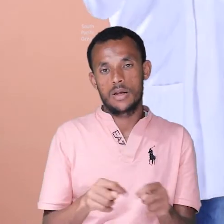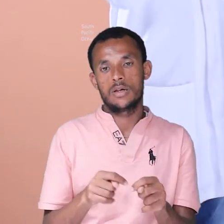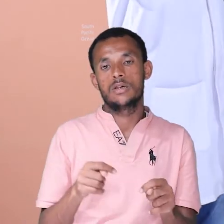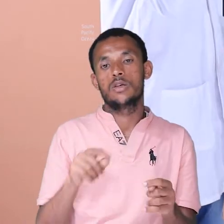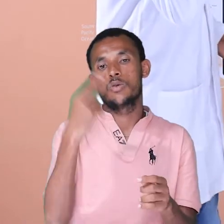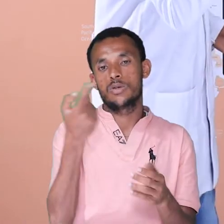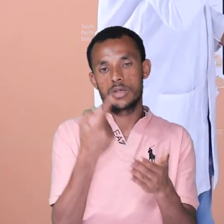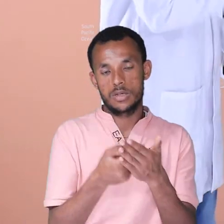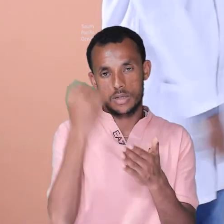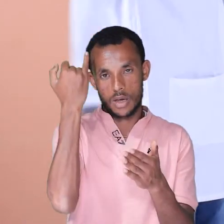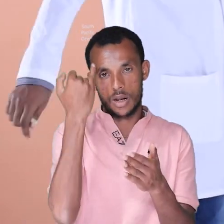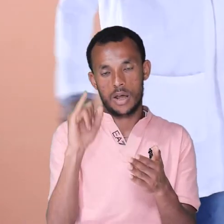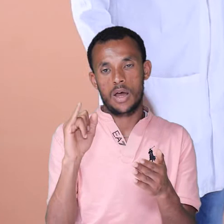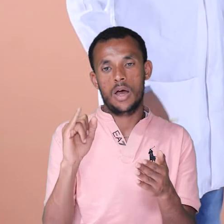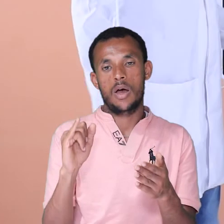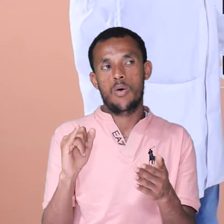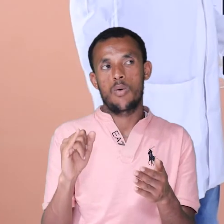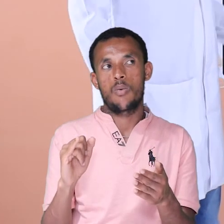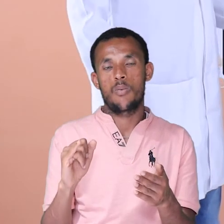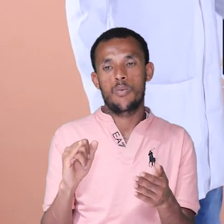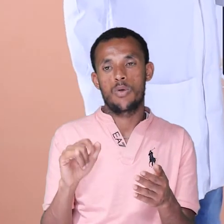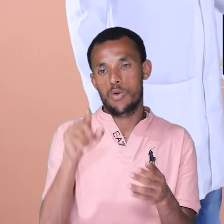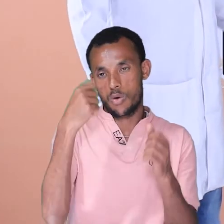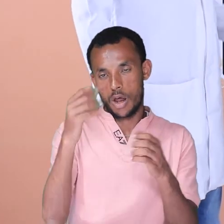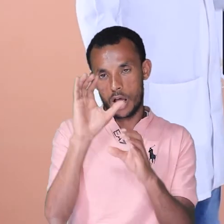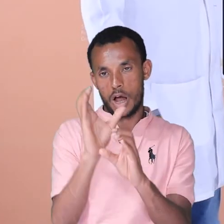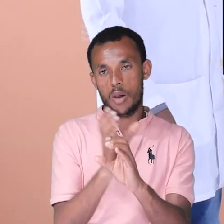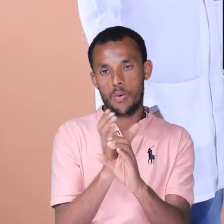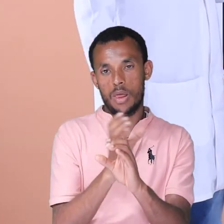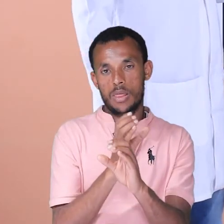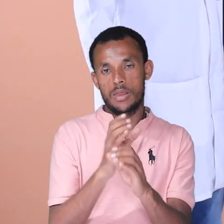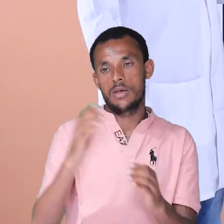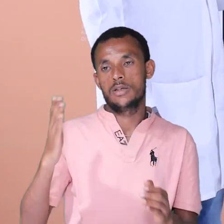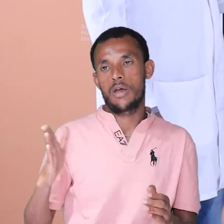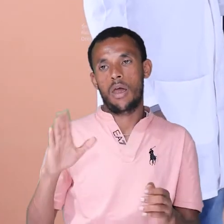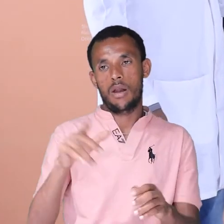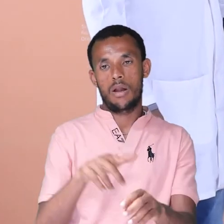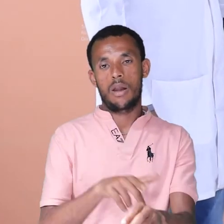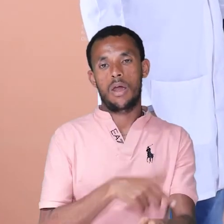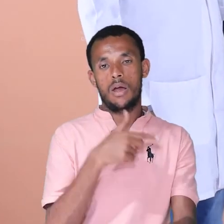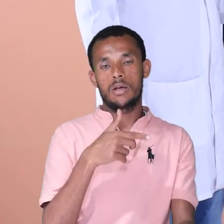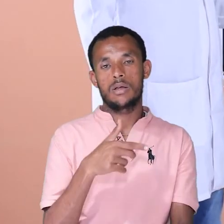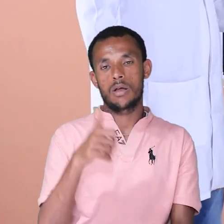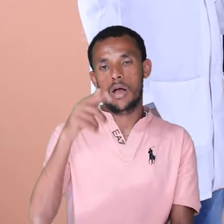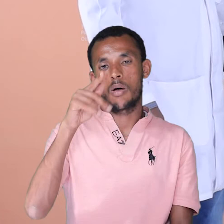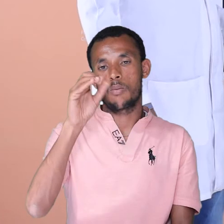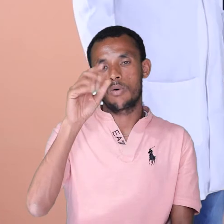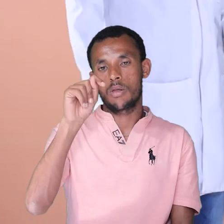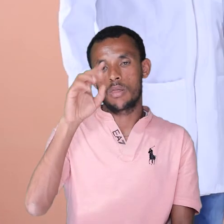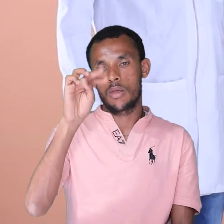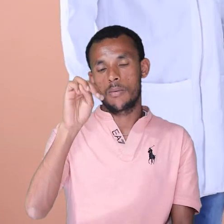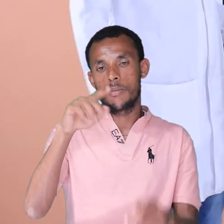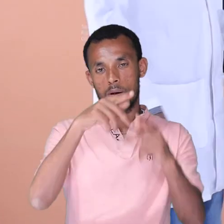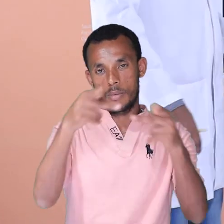Therefore, using this idea, you can calculate side lengths, apothem,